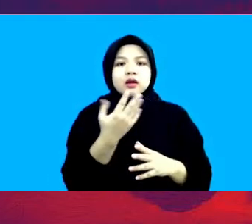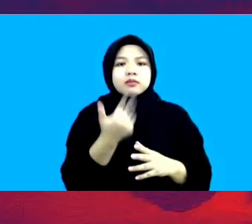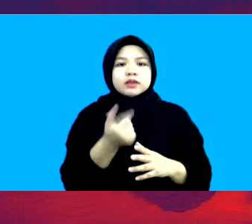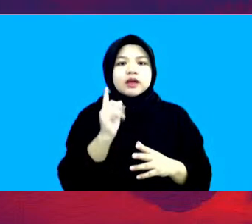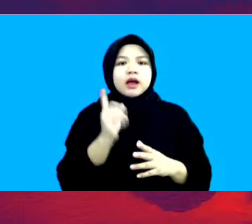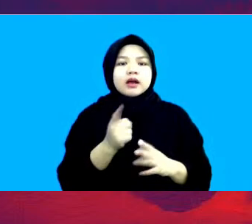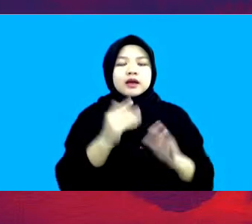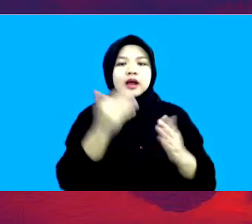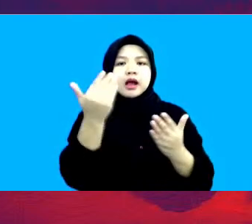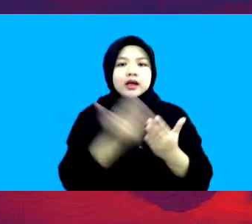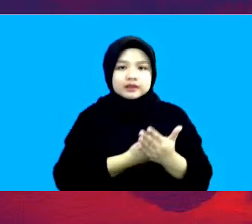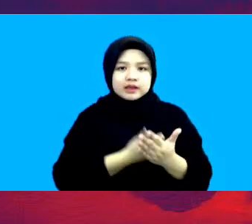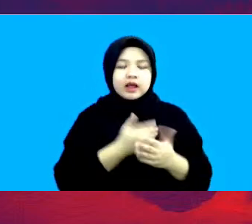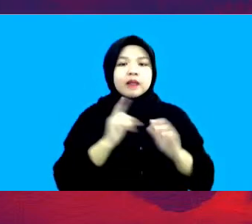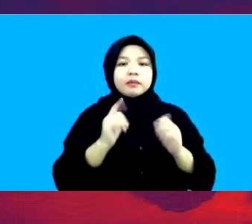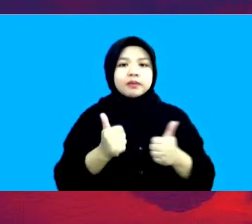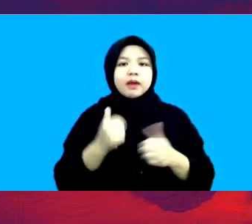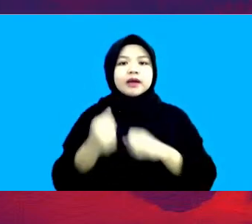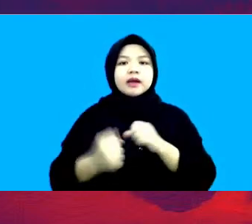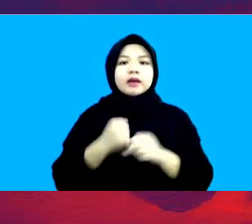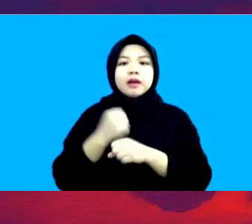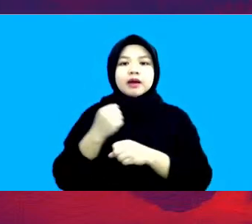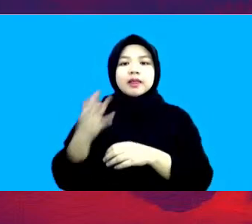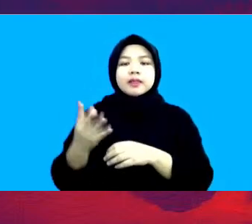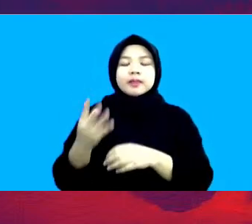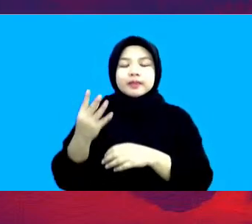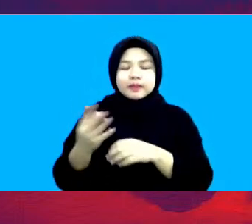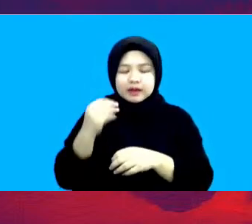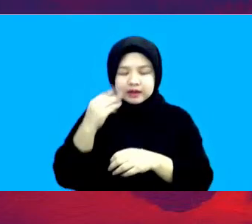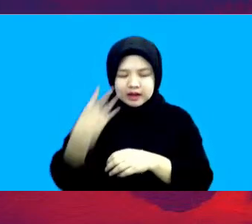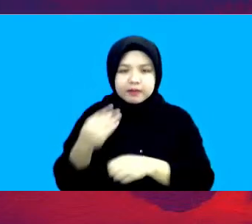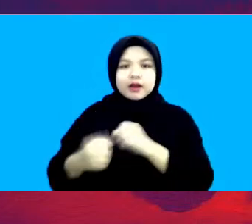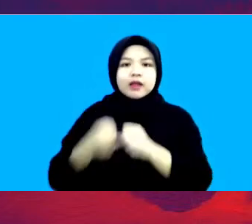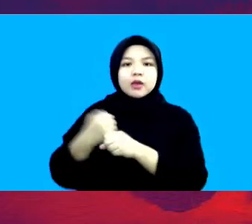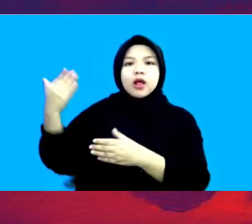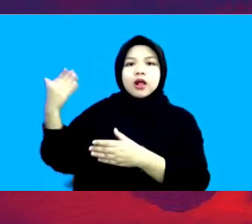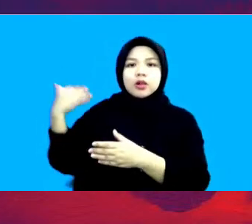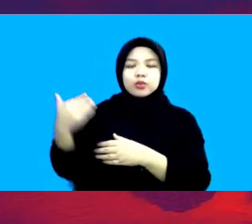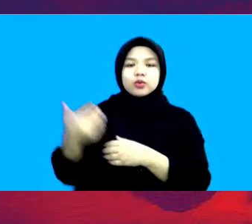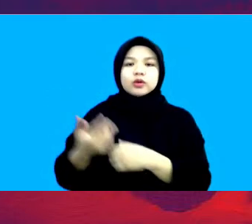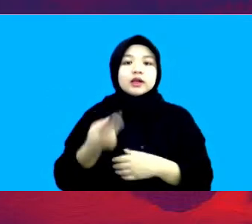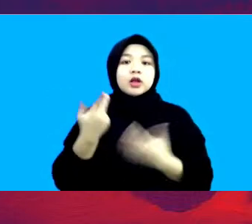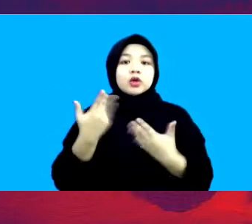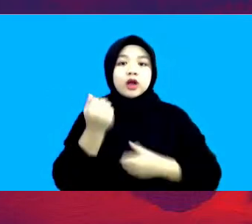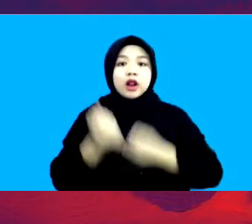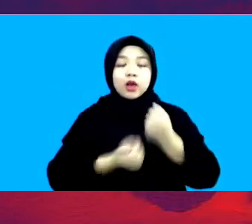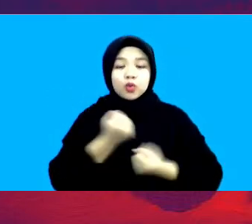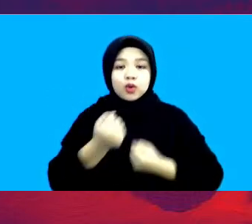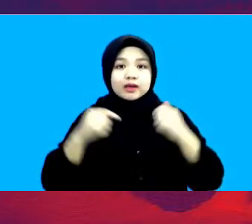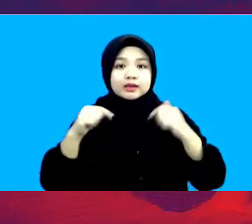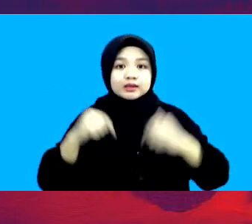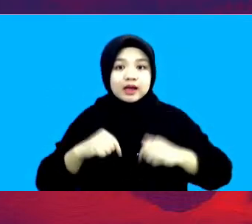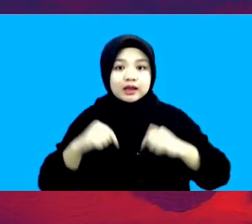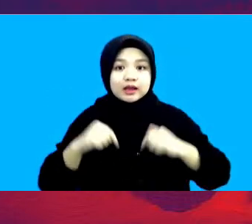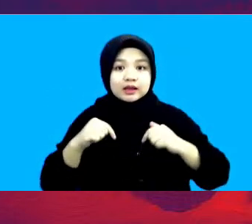last year. Just to give you perspective, what we have done so far is to